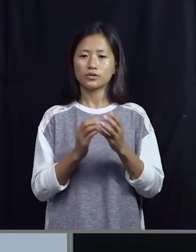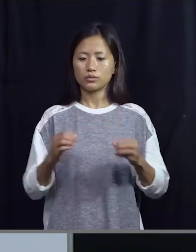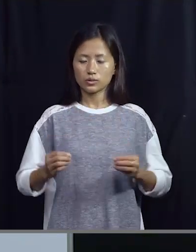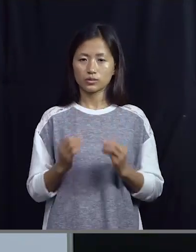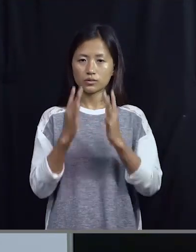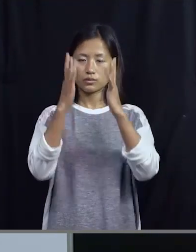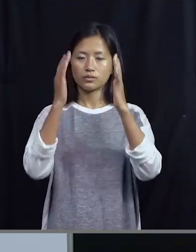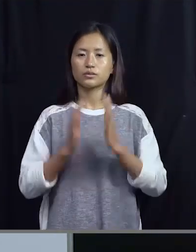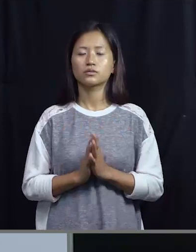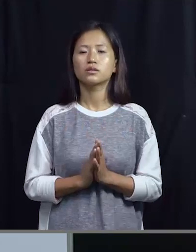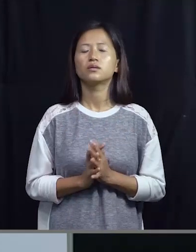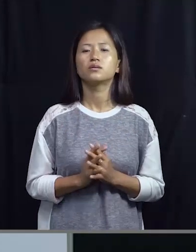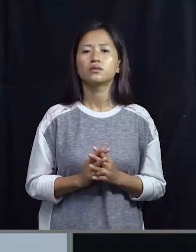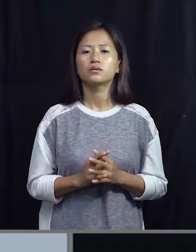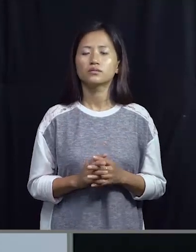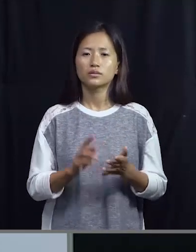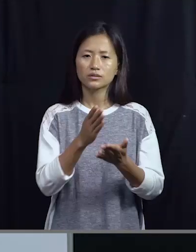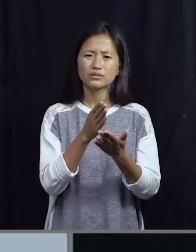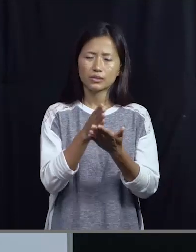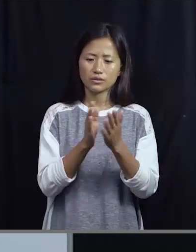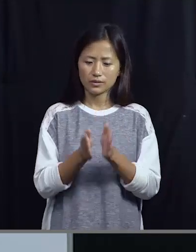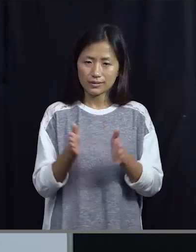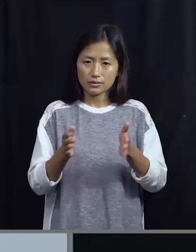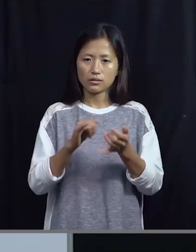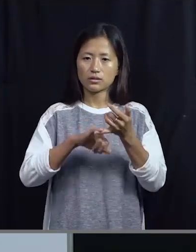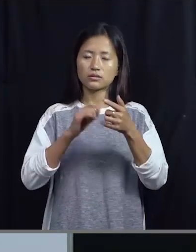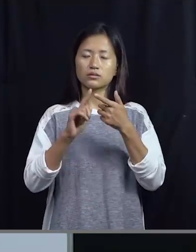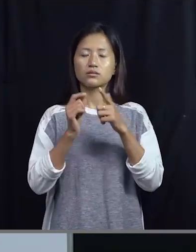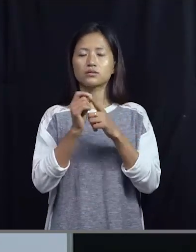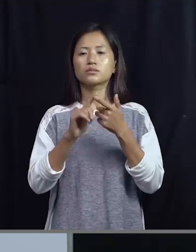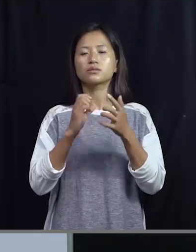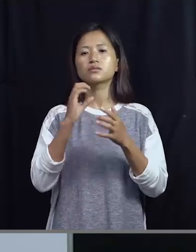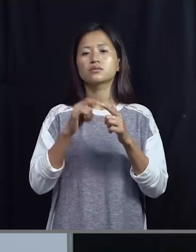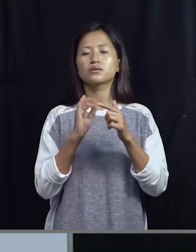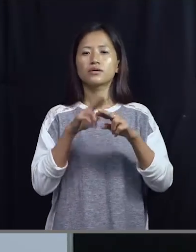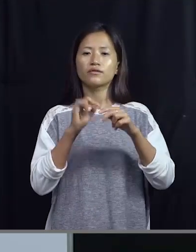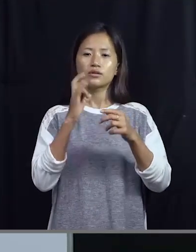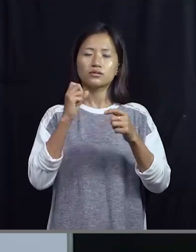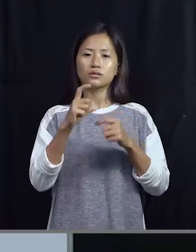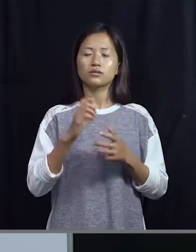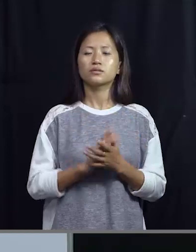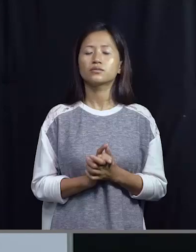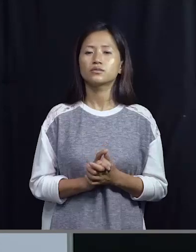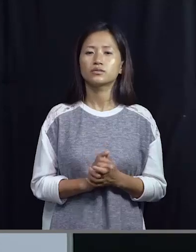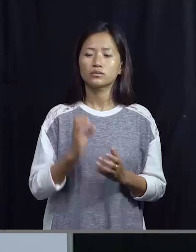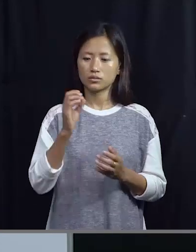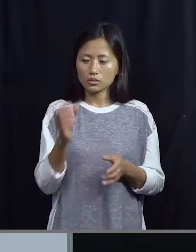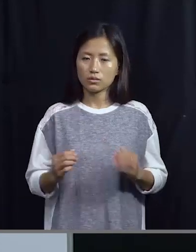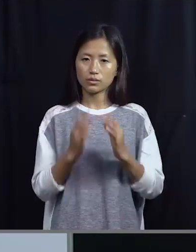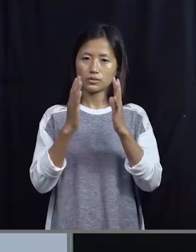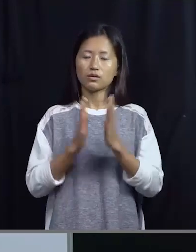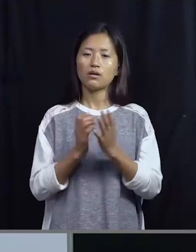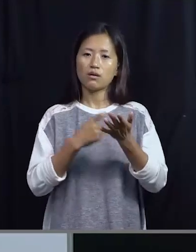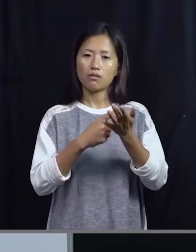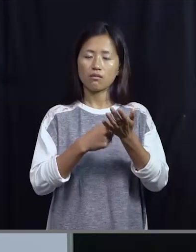okay? These crops, they are specific crops, legume crops. The most common example is peas, okay? So what will happen is that this